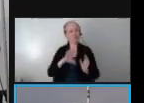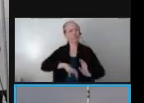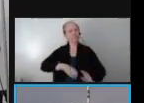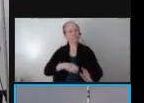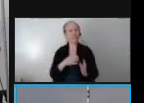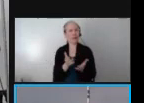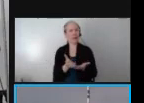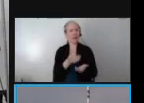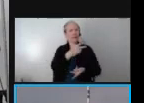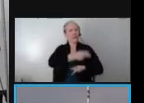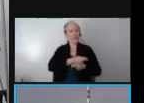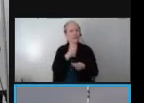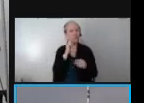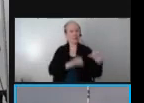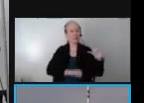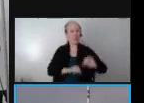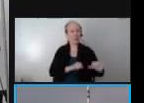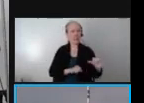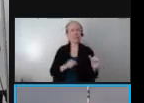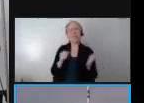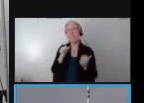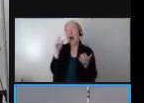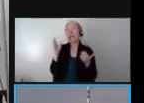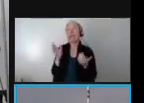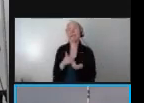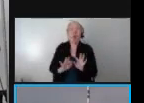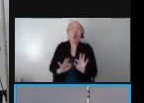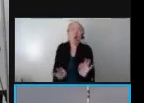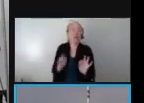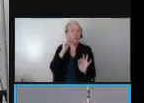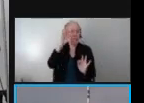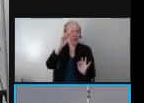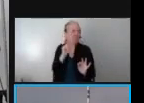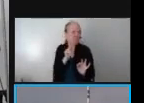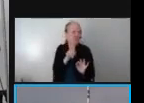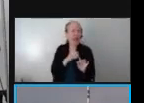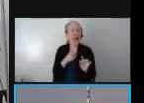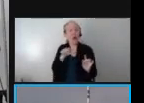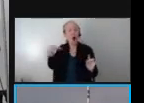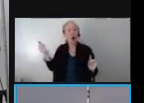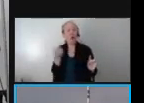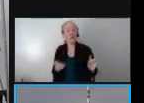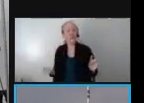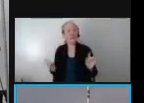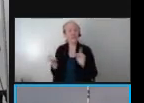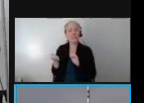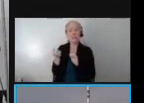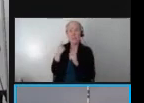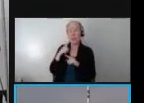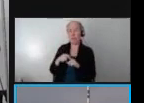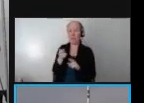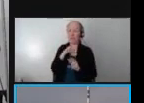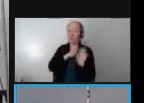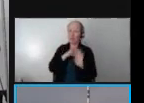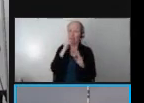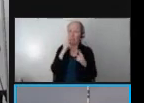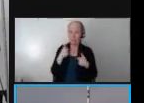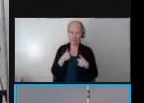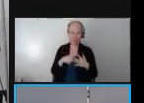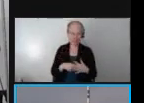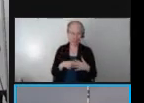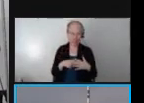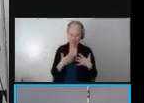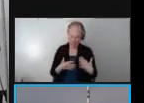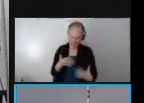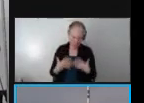for the men either. They have their own device. But I will tell you that it can be frustrating at times. It was frustrating for me at first. Then once I